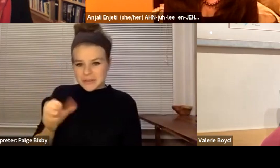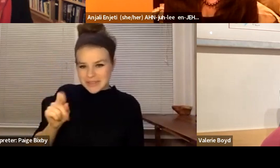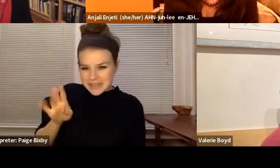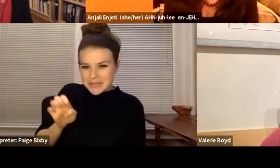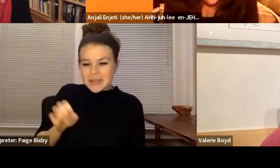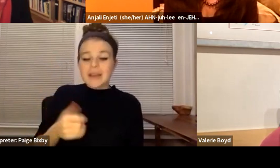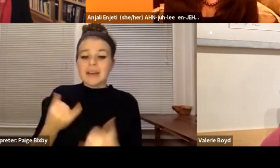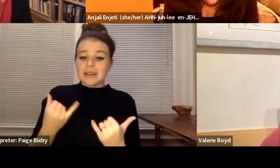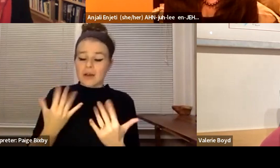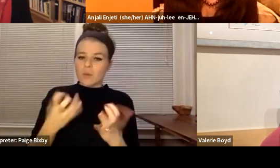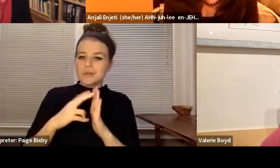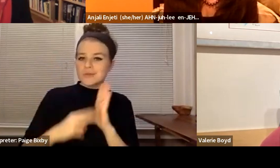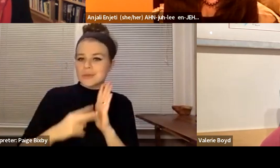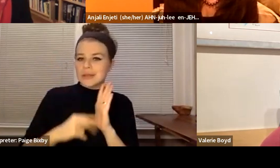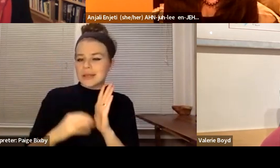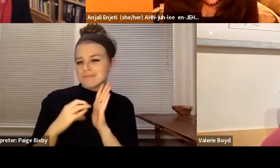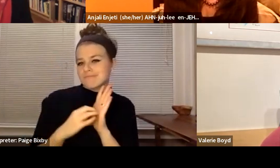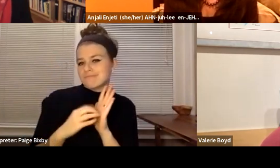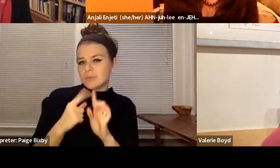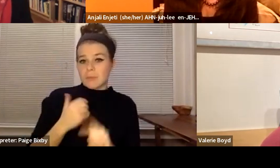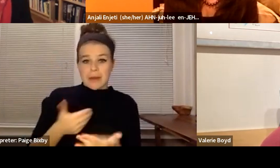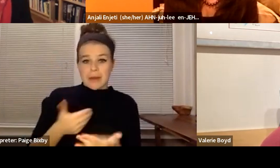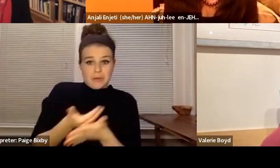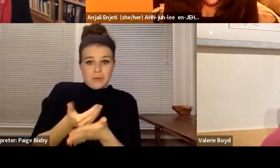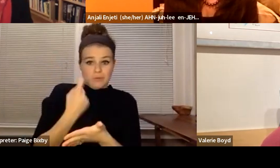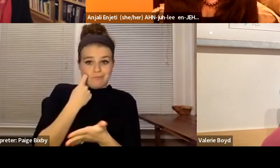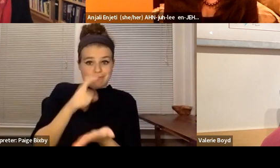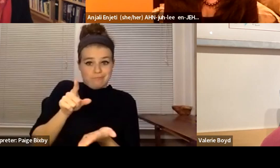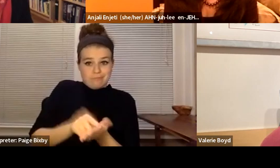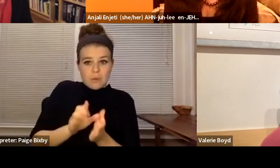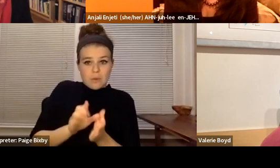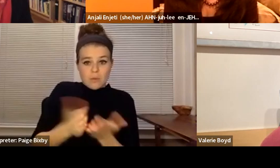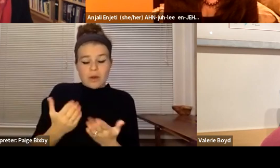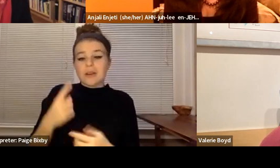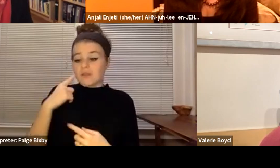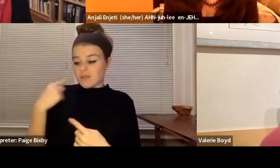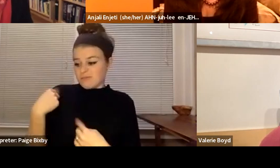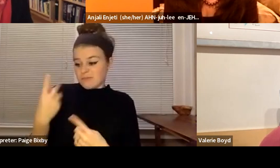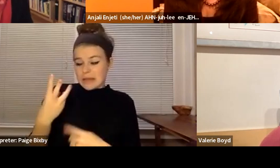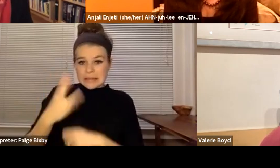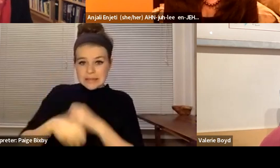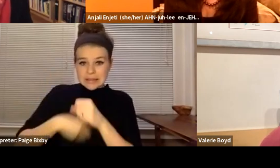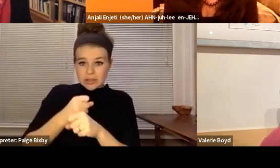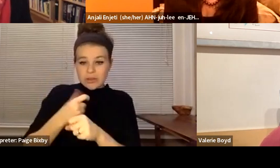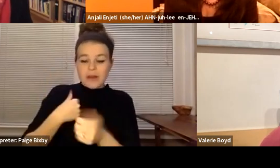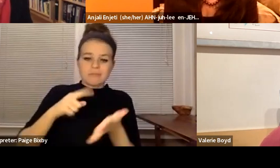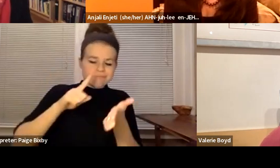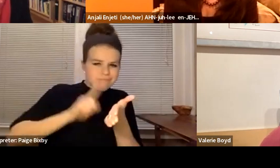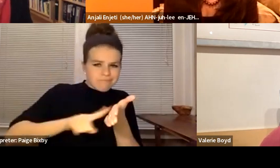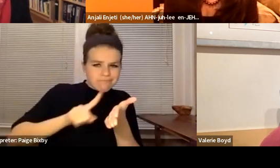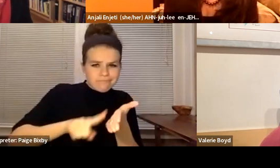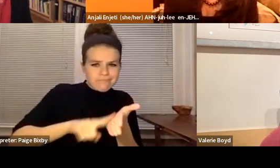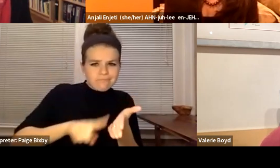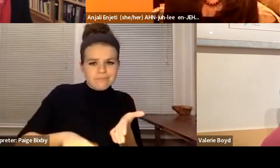to read a little bit from my new book. I have been working for the past 6 years researching and